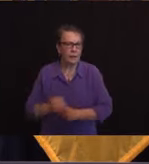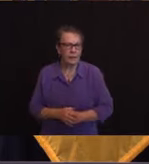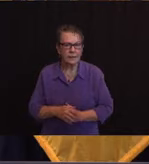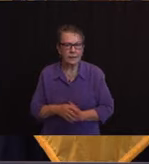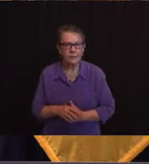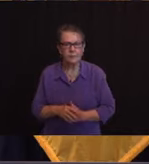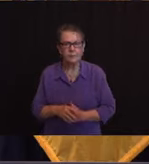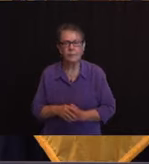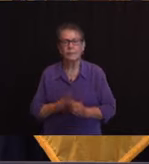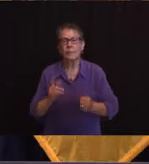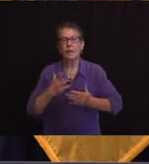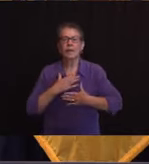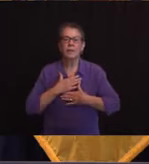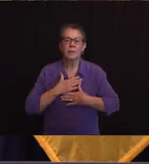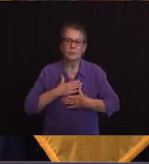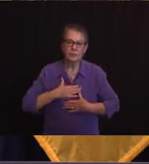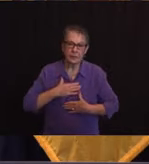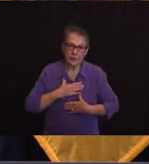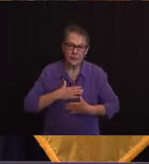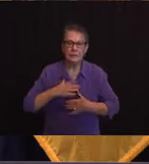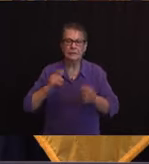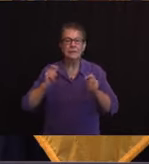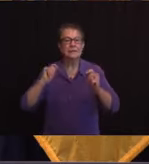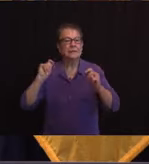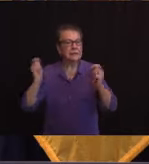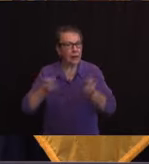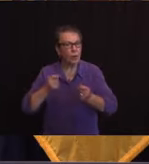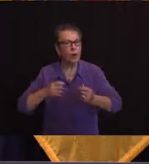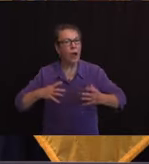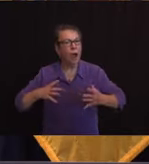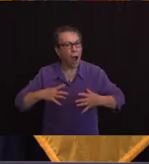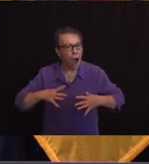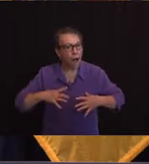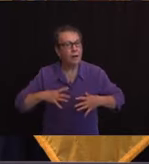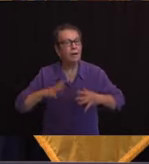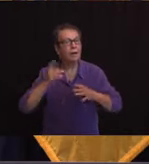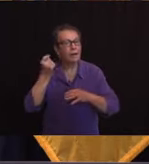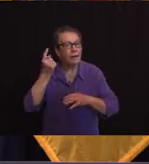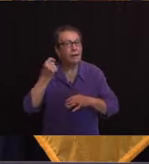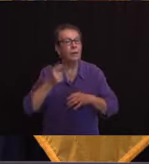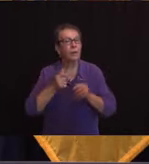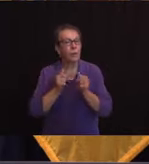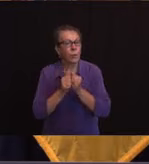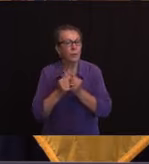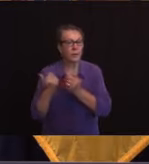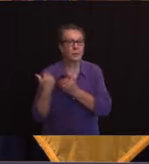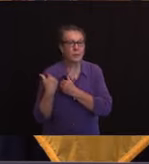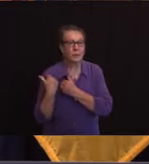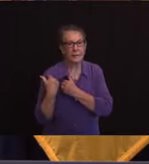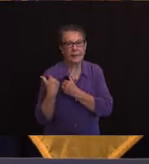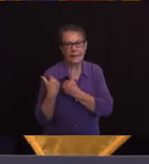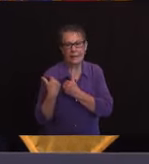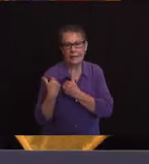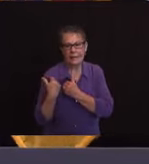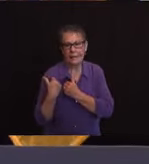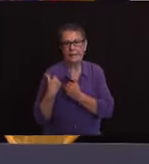holiday responsibly. Again, we'll be with you virtually tomorrow. We'll be back here at 1 o'clock on Wednesday. Many thanks, everyone.